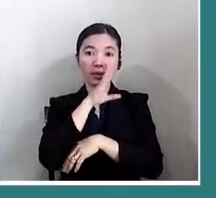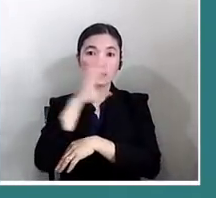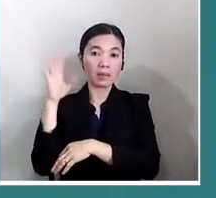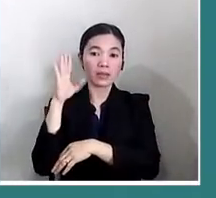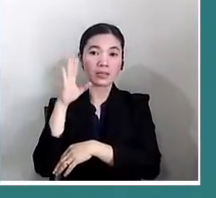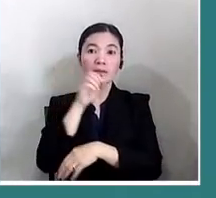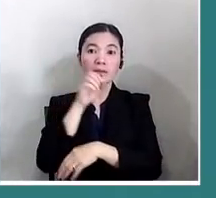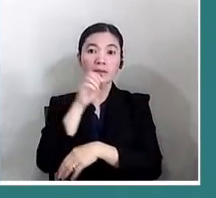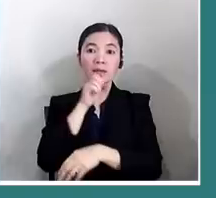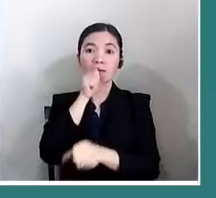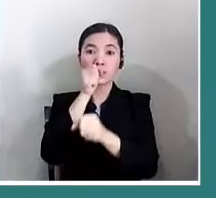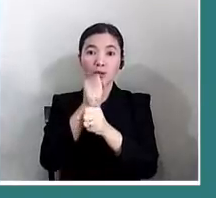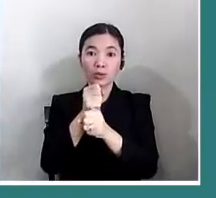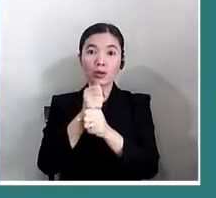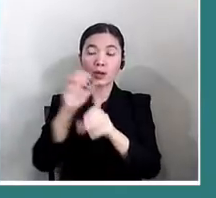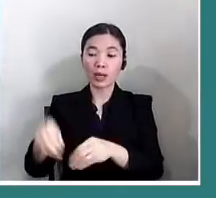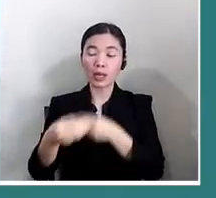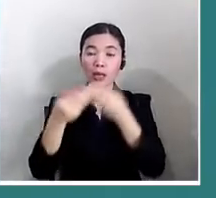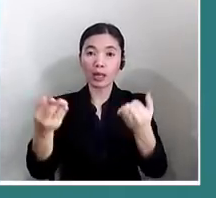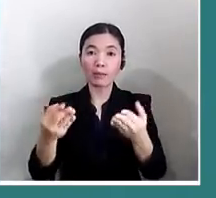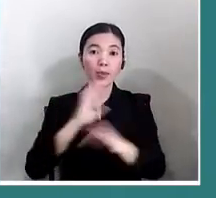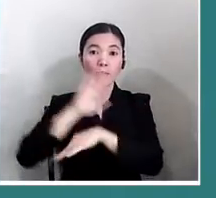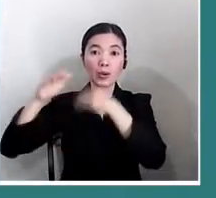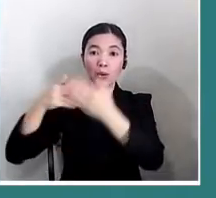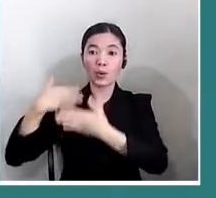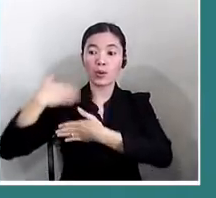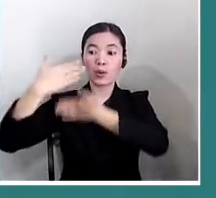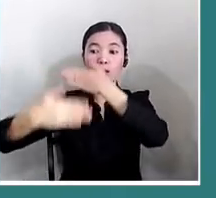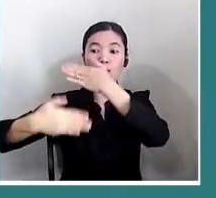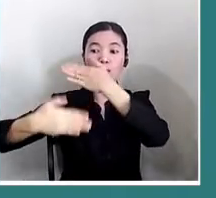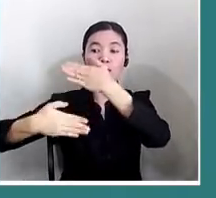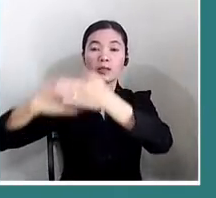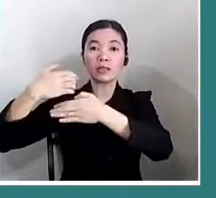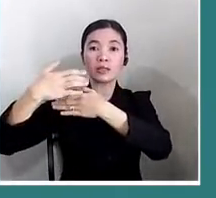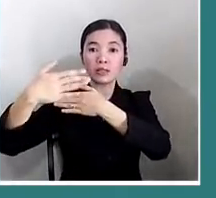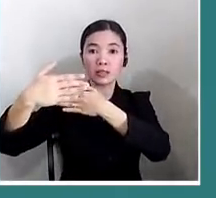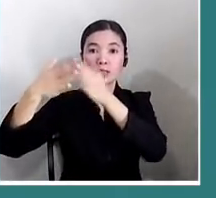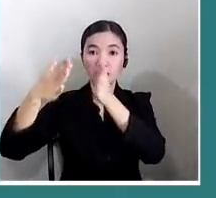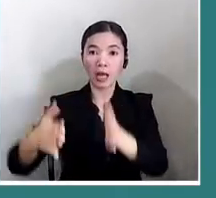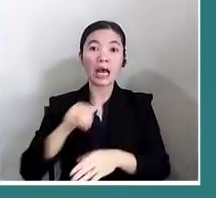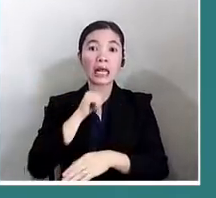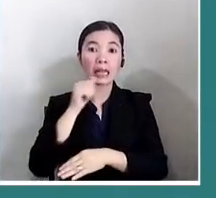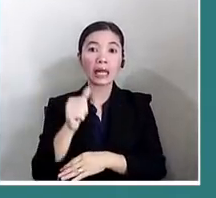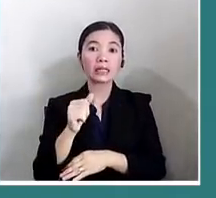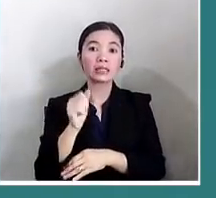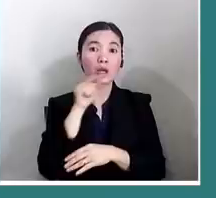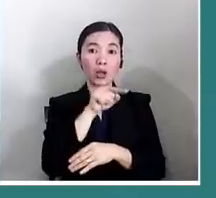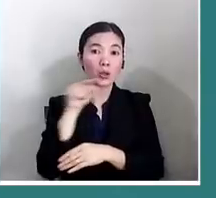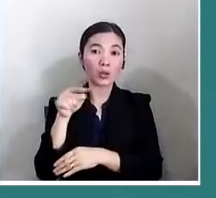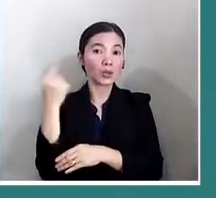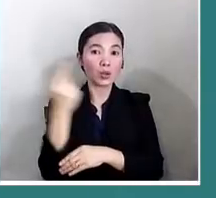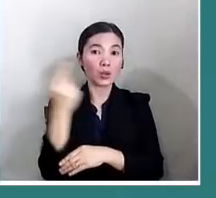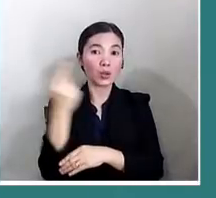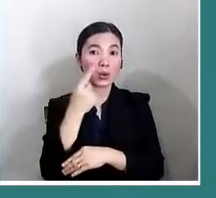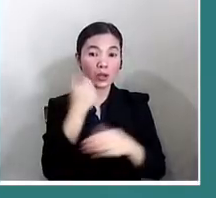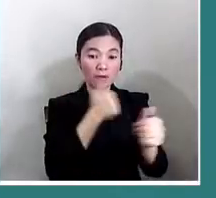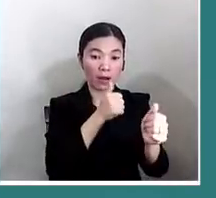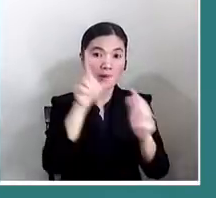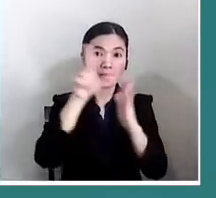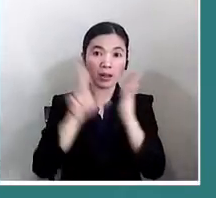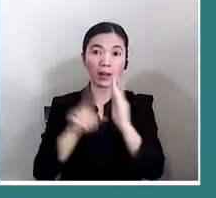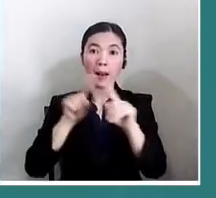his descendants, not to those who only adhere to the law, but to those who follow the faith of